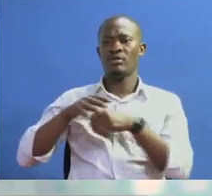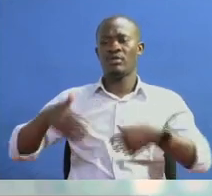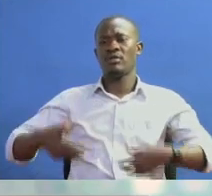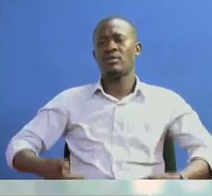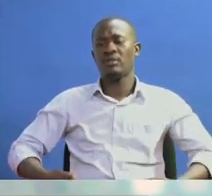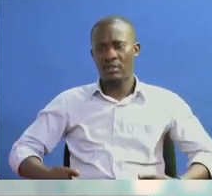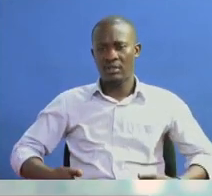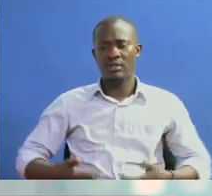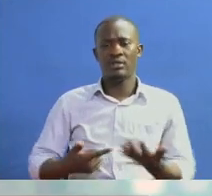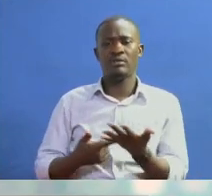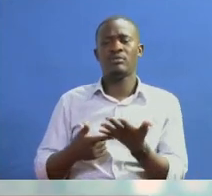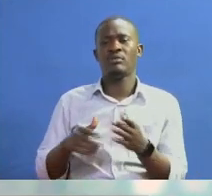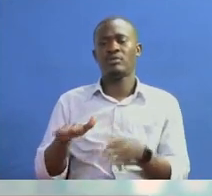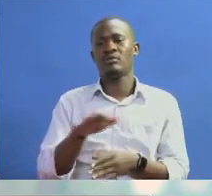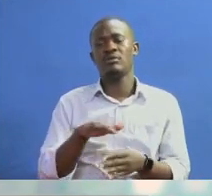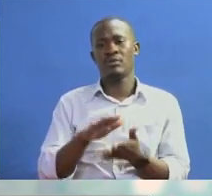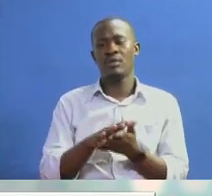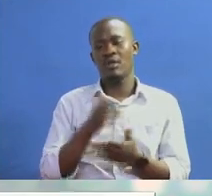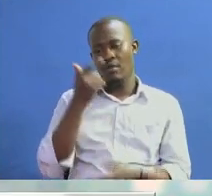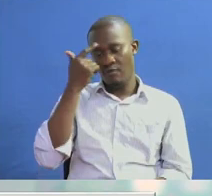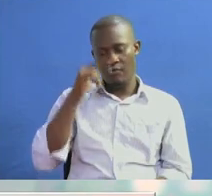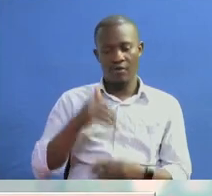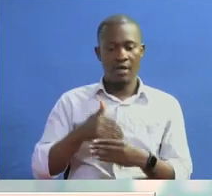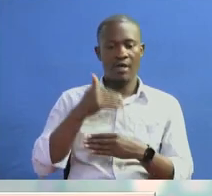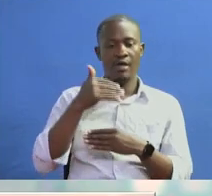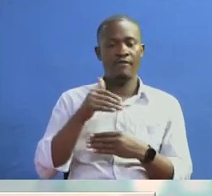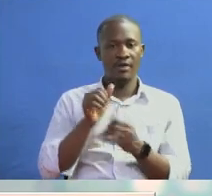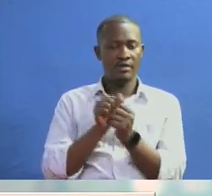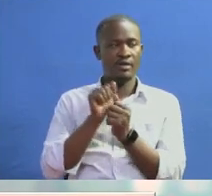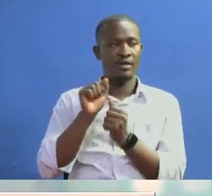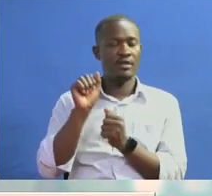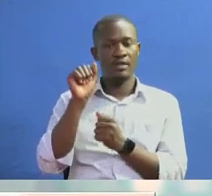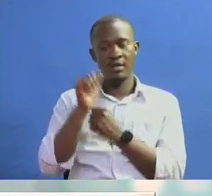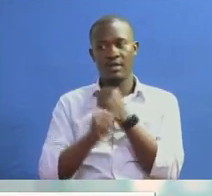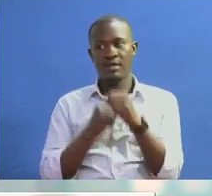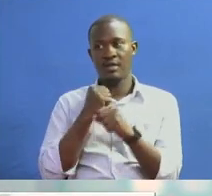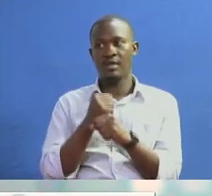tech space. And for after 10 years,